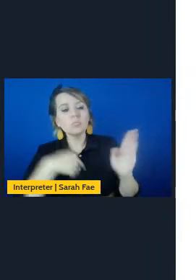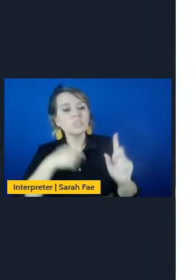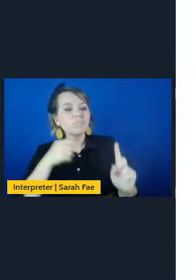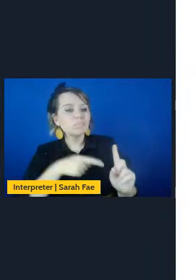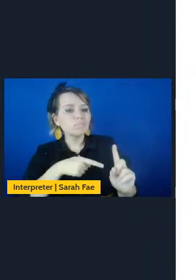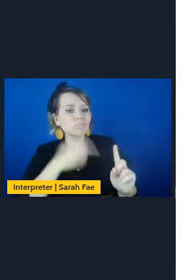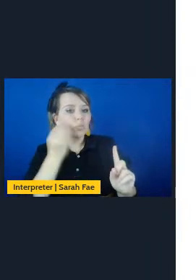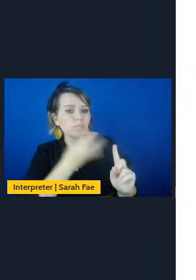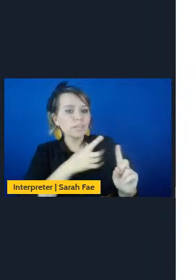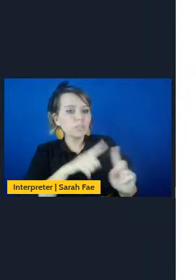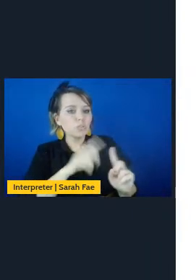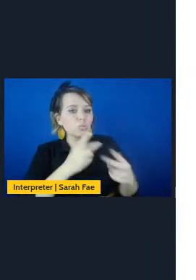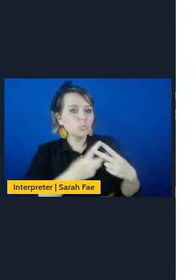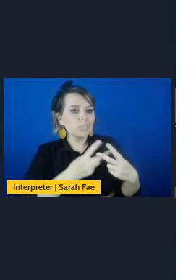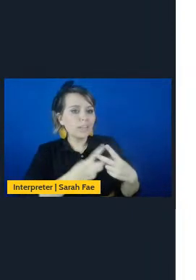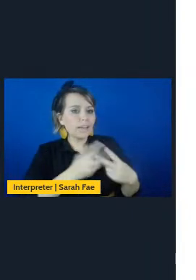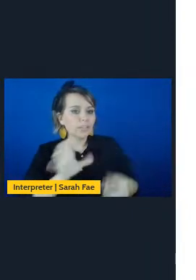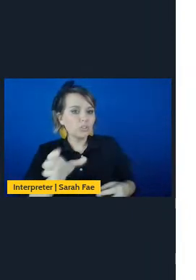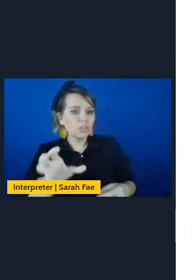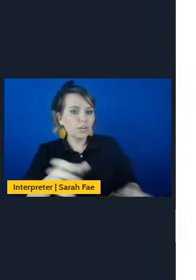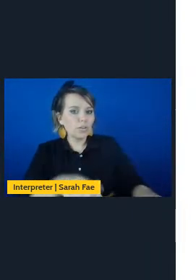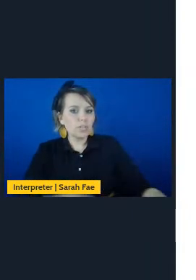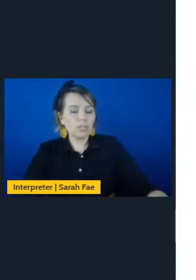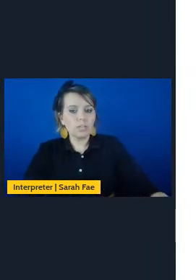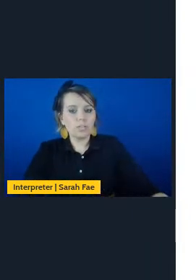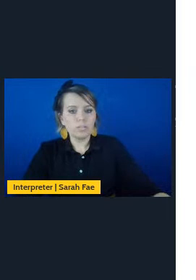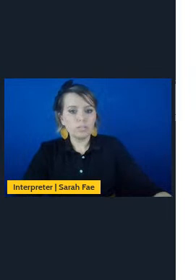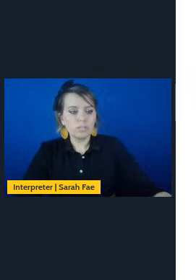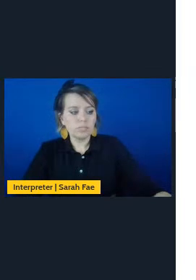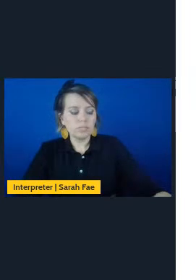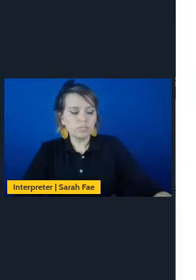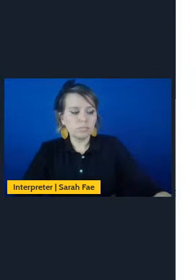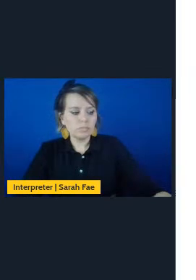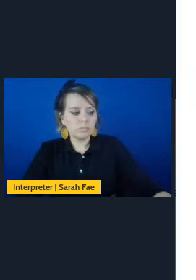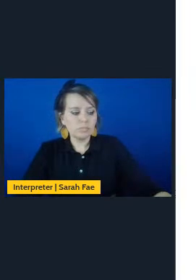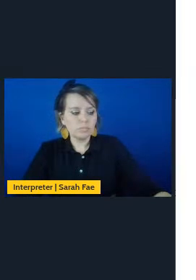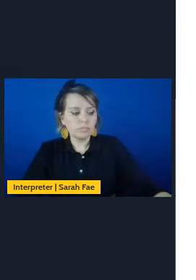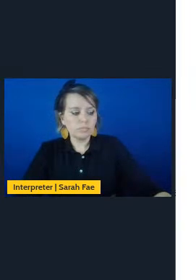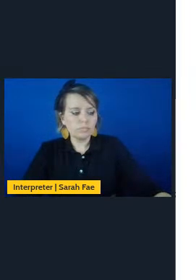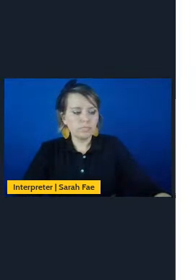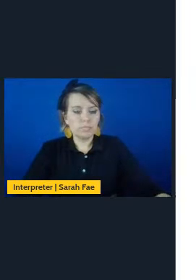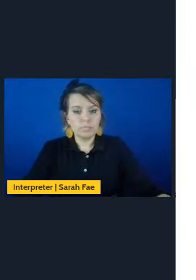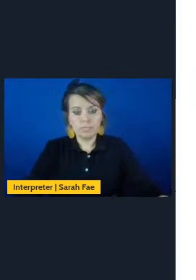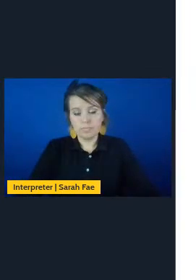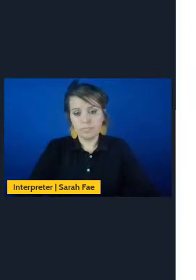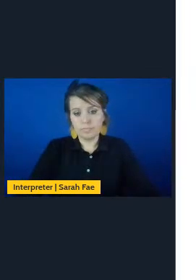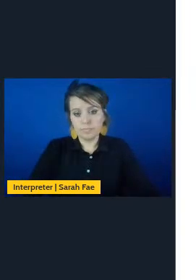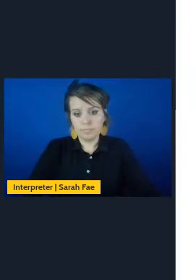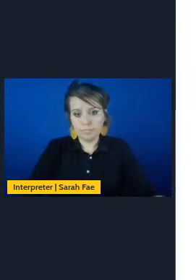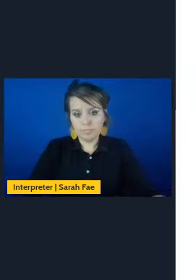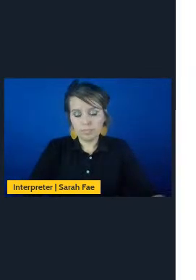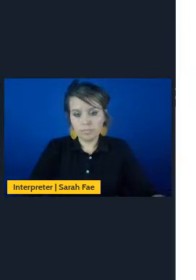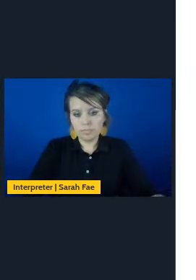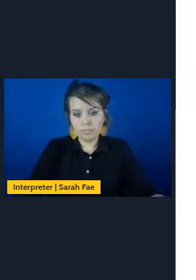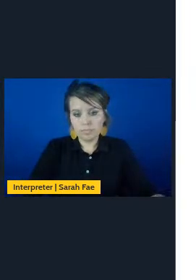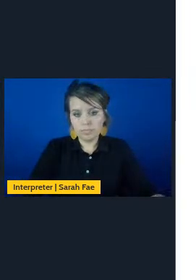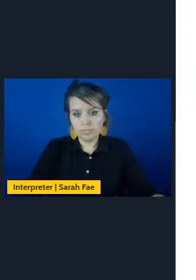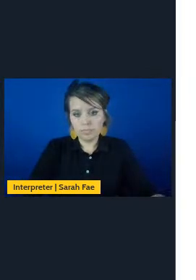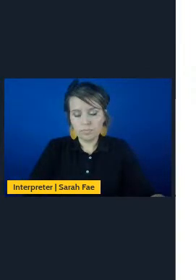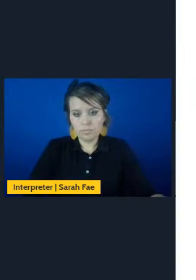channel. Well, no build failure notification is nice, but at least it's